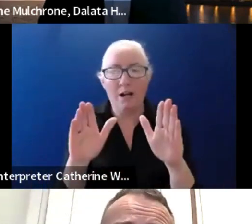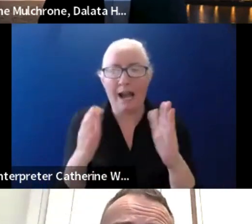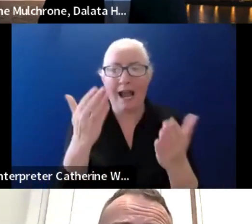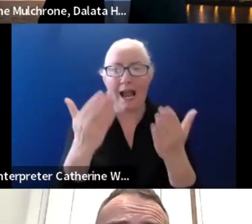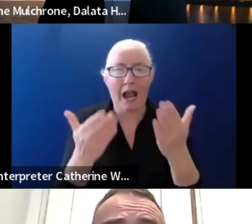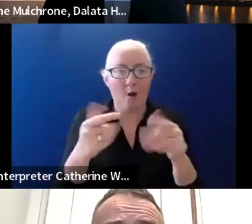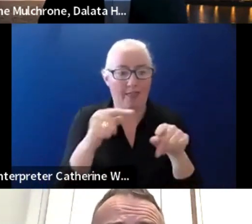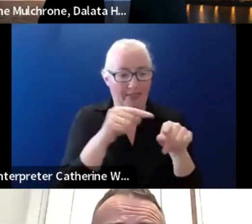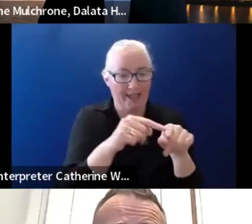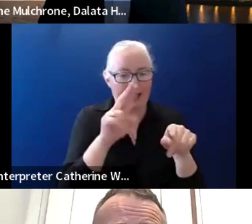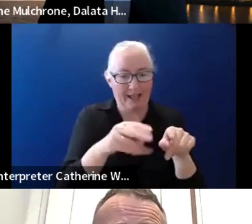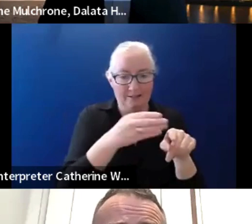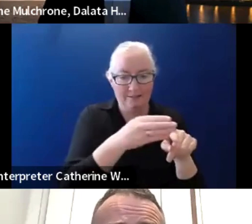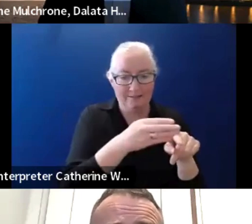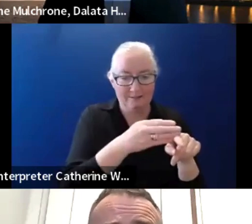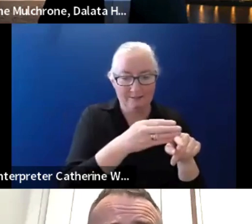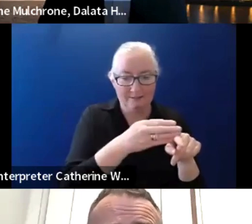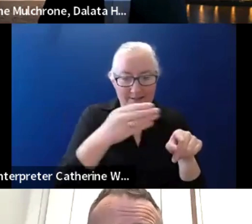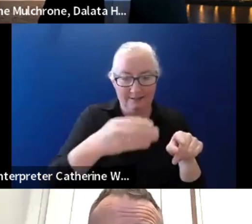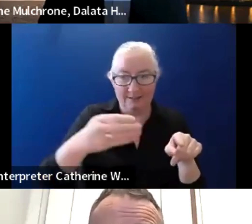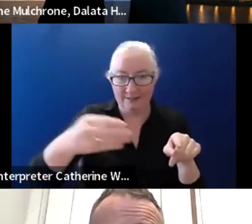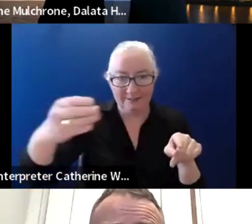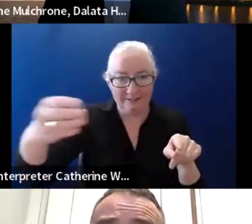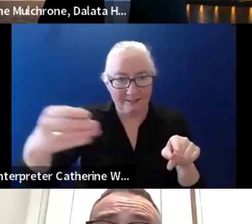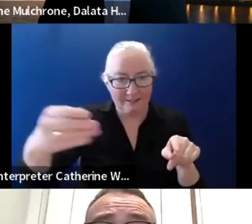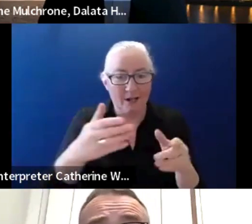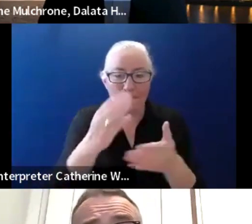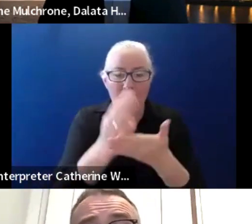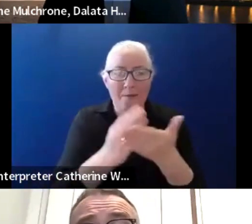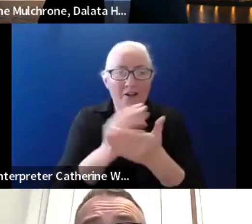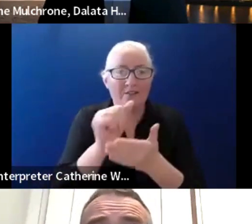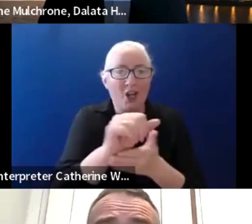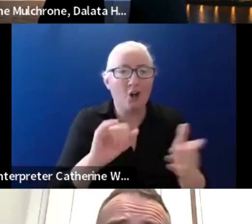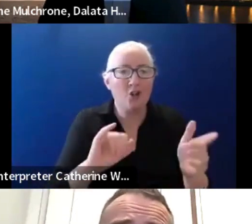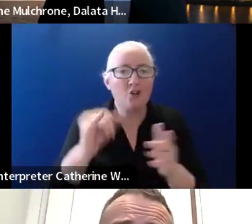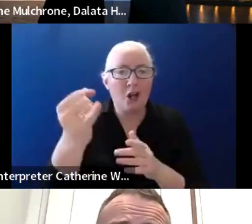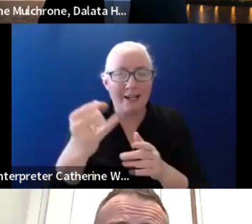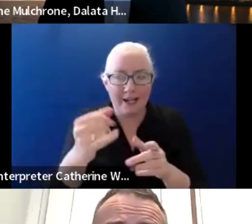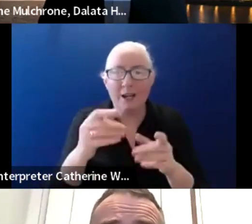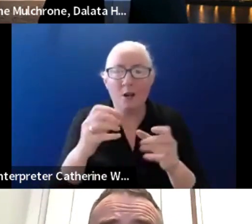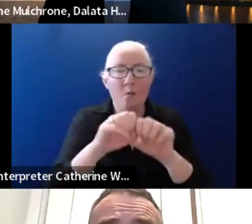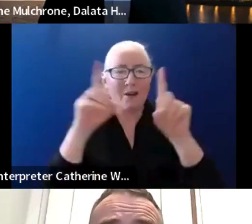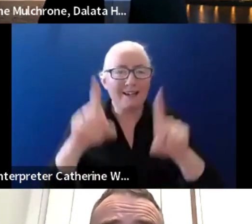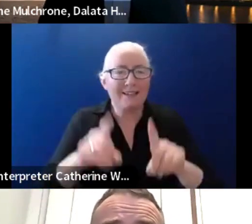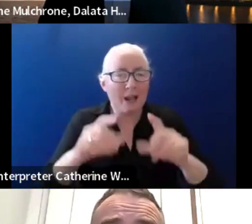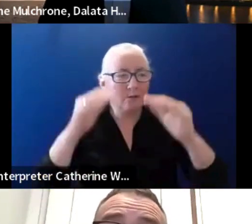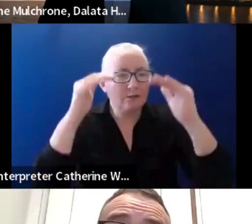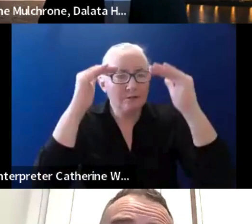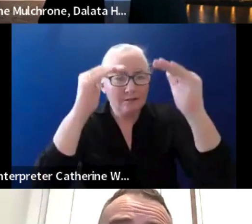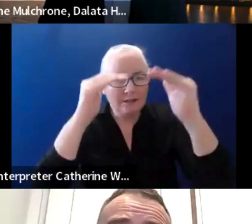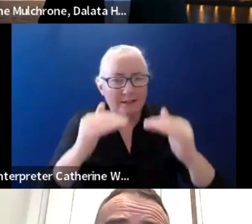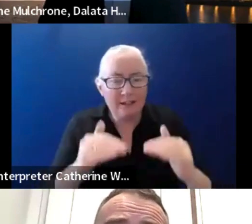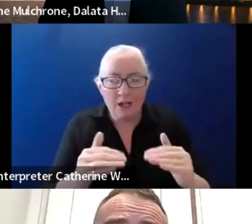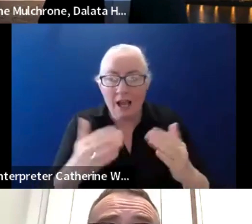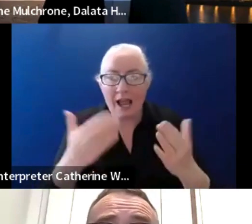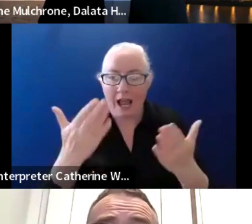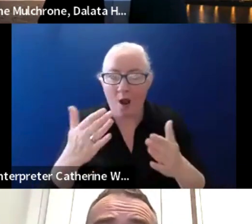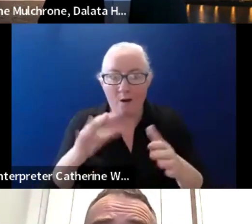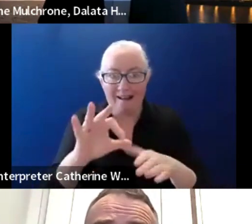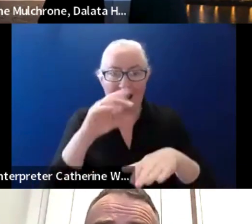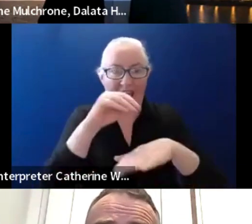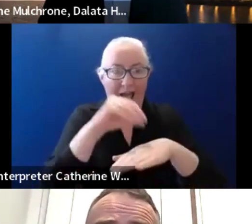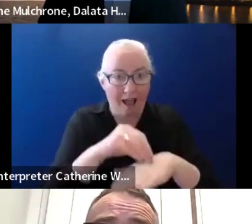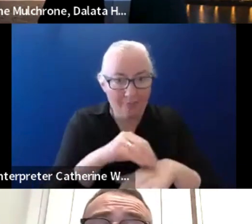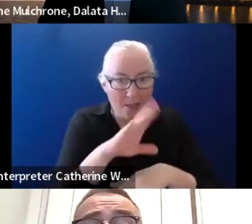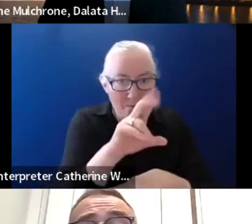getting where they want to make sure they're safe, so every part of the journey. And that will be broken down into getting on the bus,